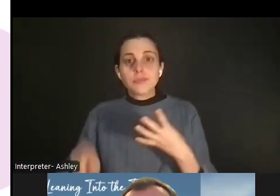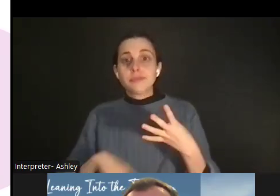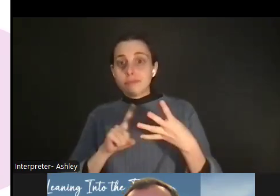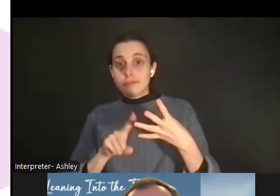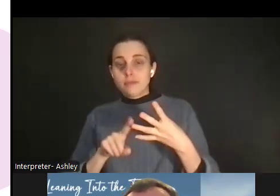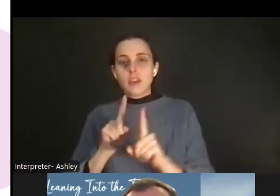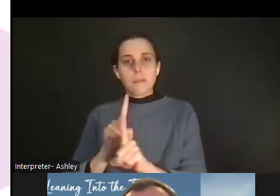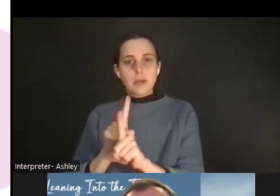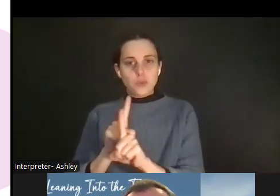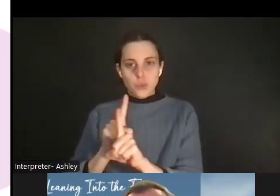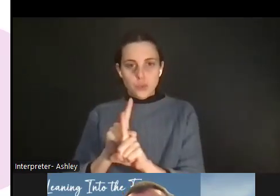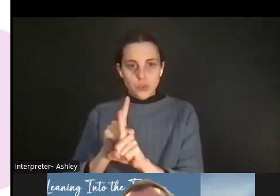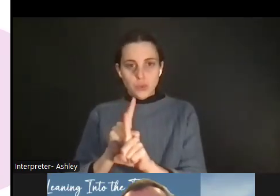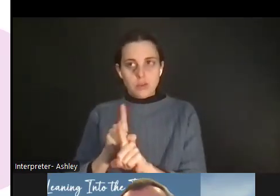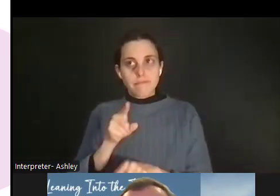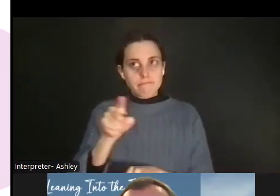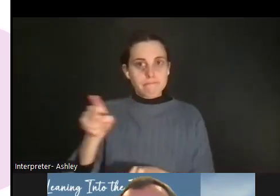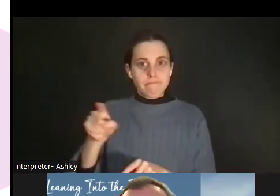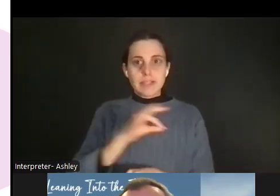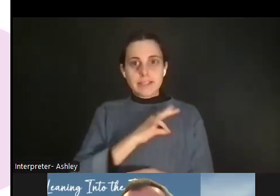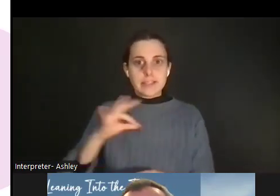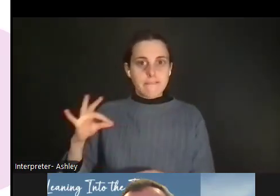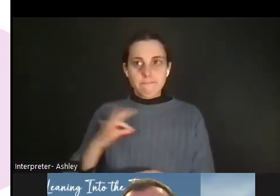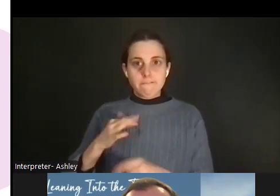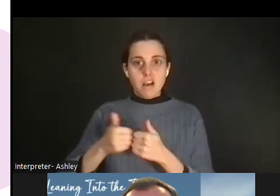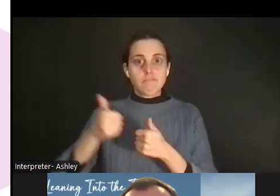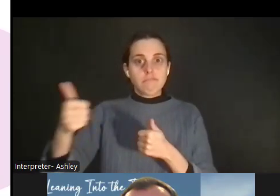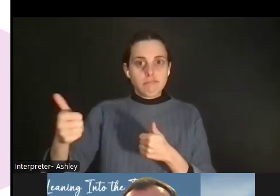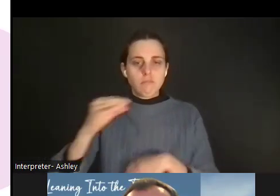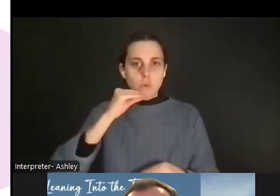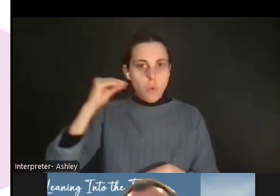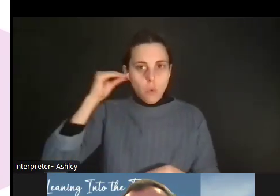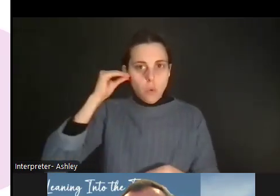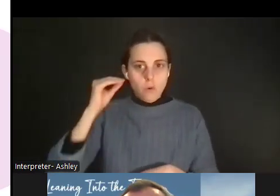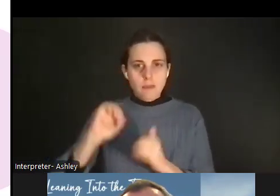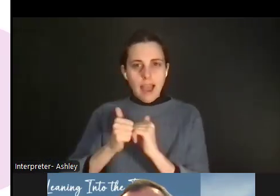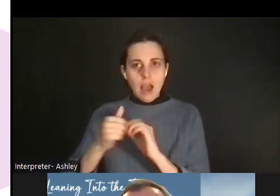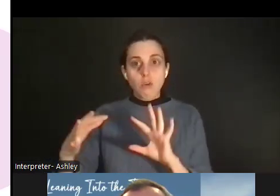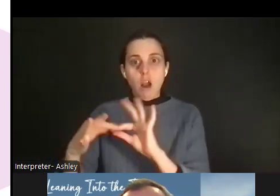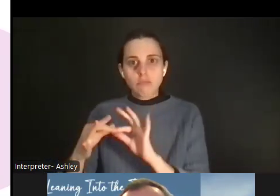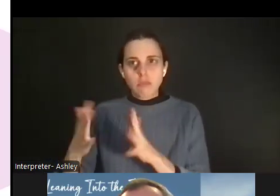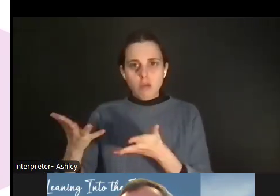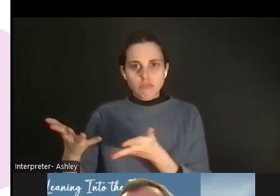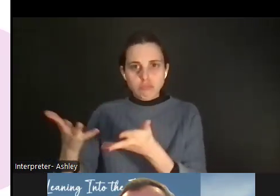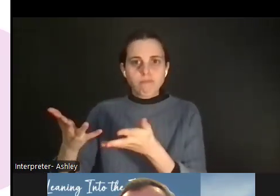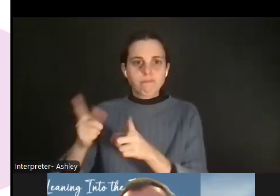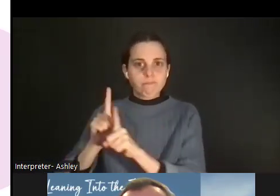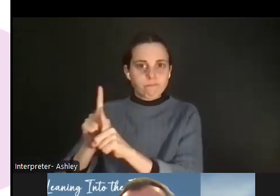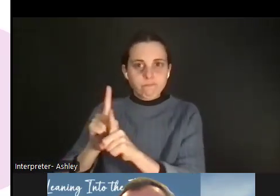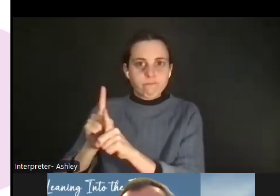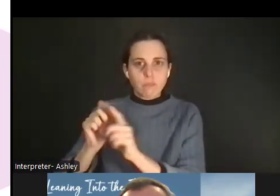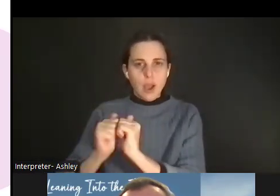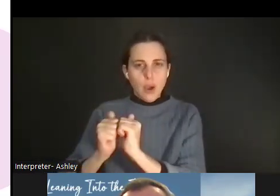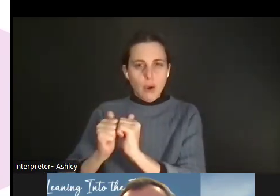our staff that are remote on a regular basis? How can we build those channels? And then the final input that